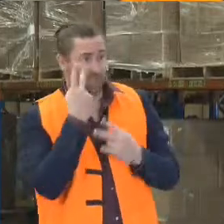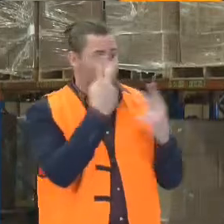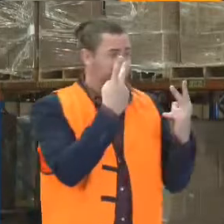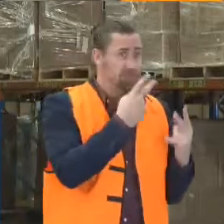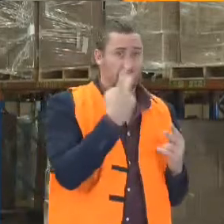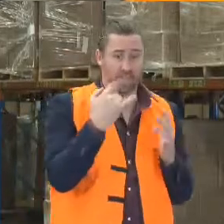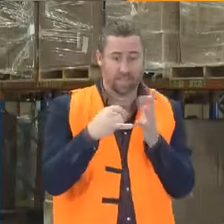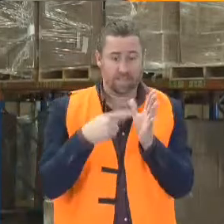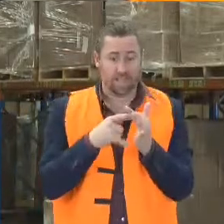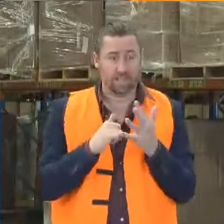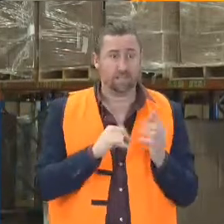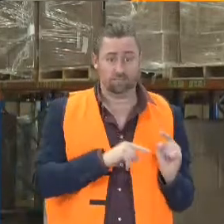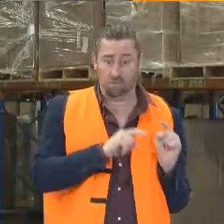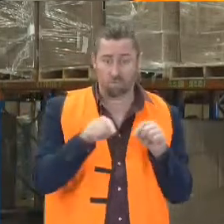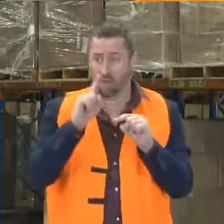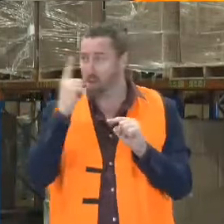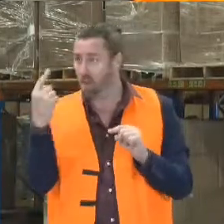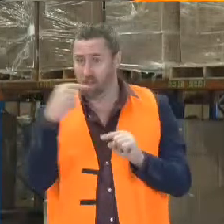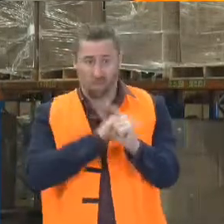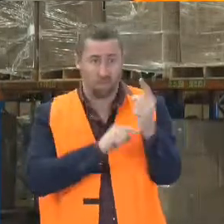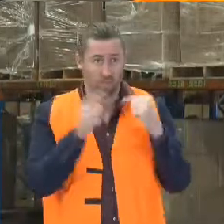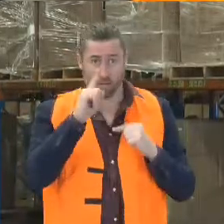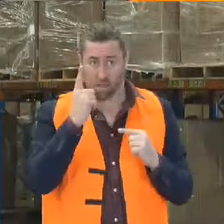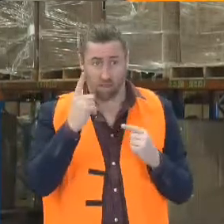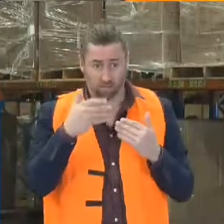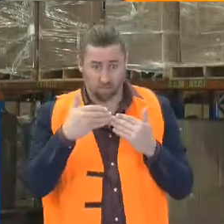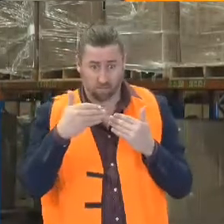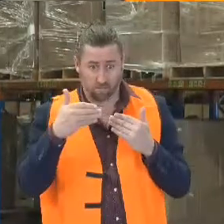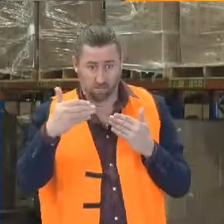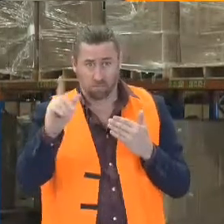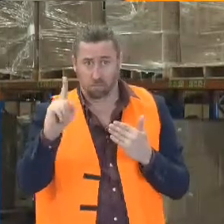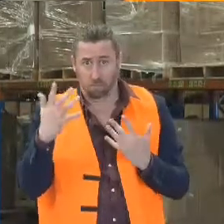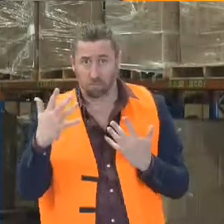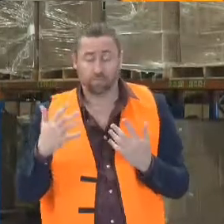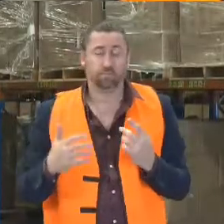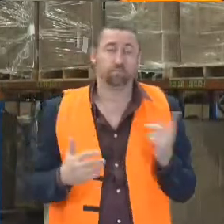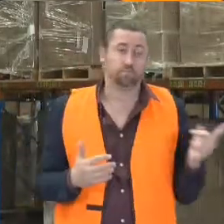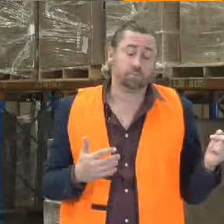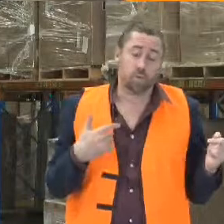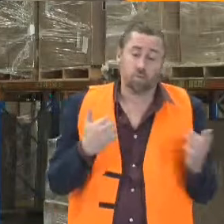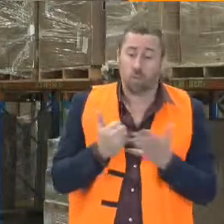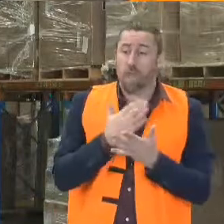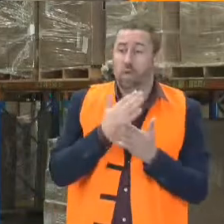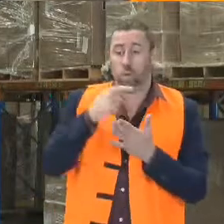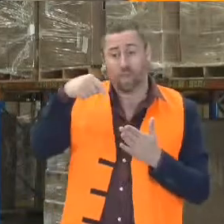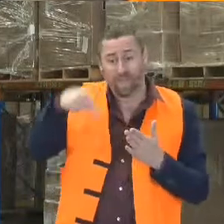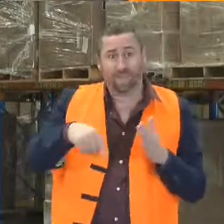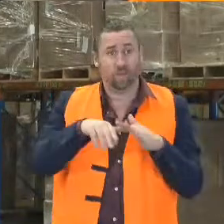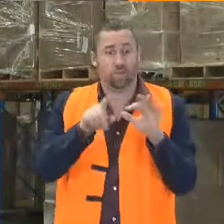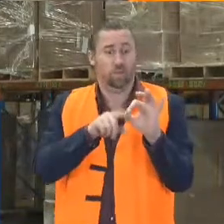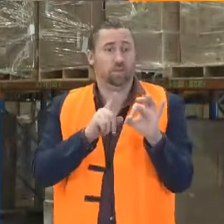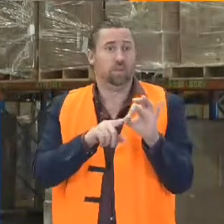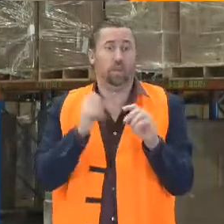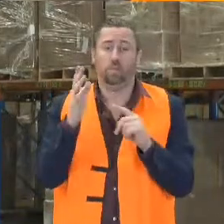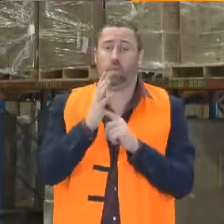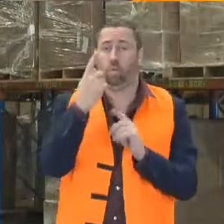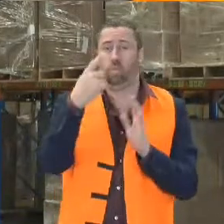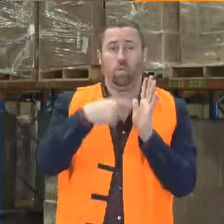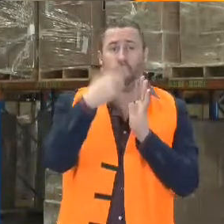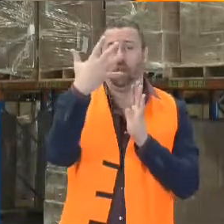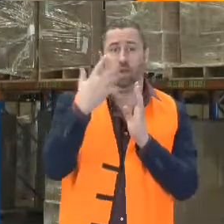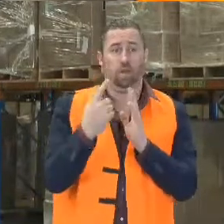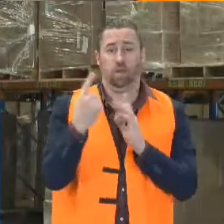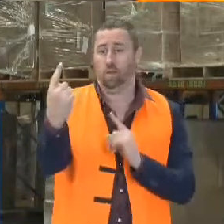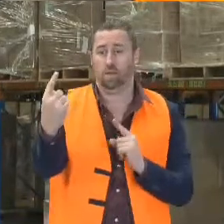I think what we need to make sure that Queenslanders are practicing their social distancing. That is absolutely